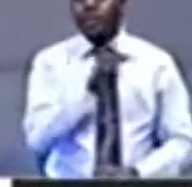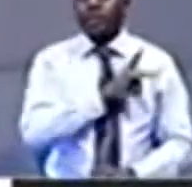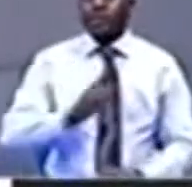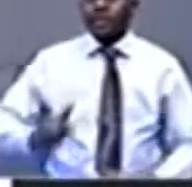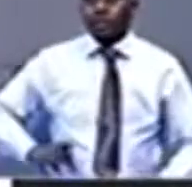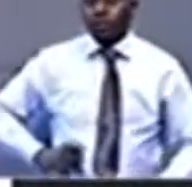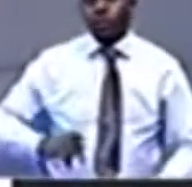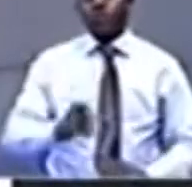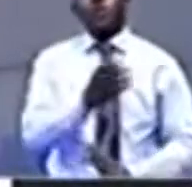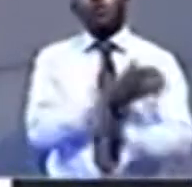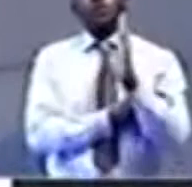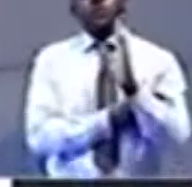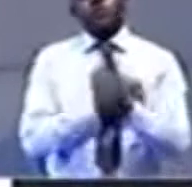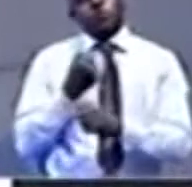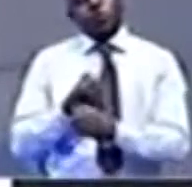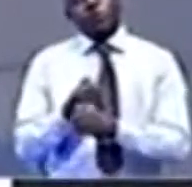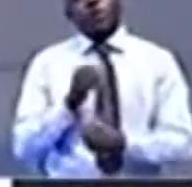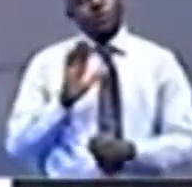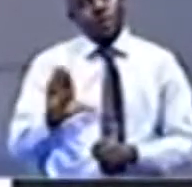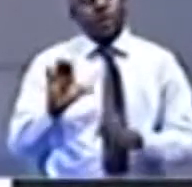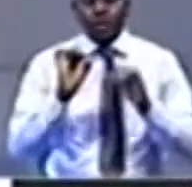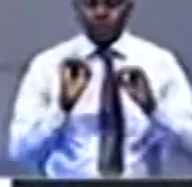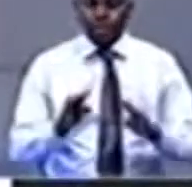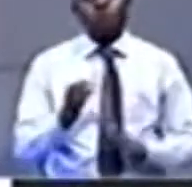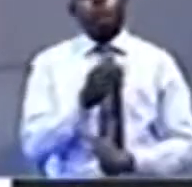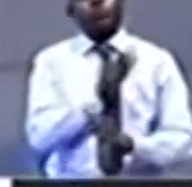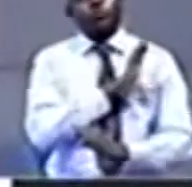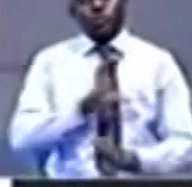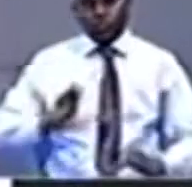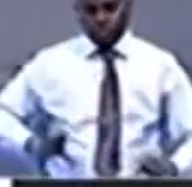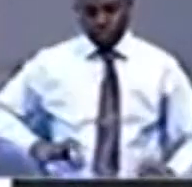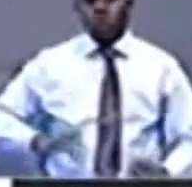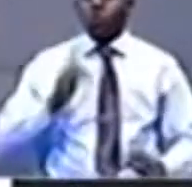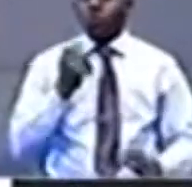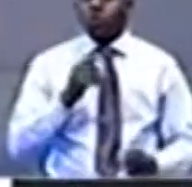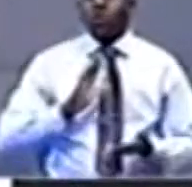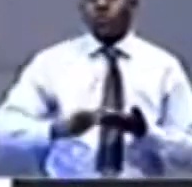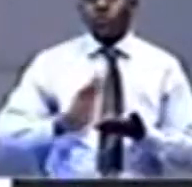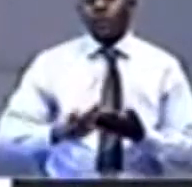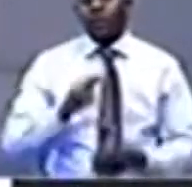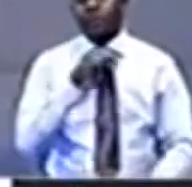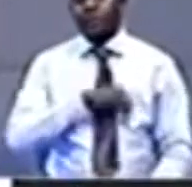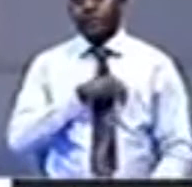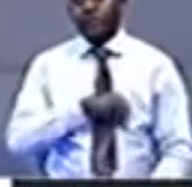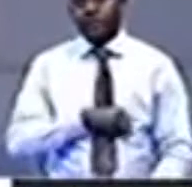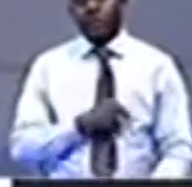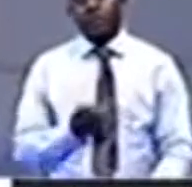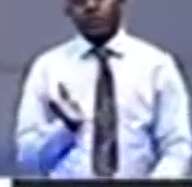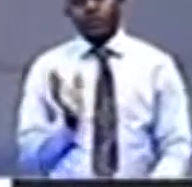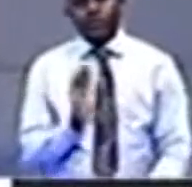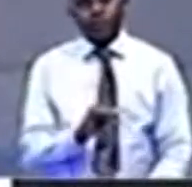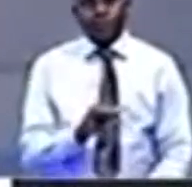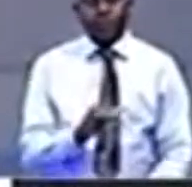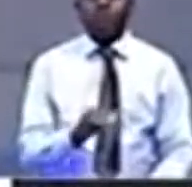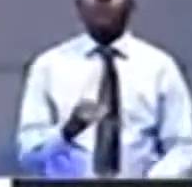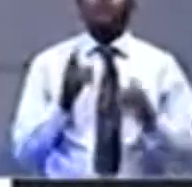they're operating is not theirs. It belongs to Christ, who forgives sinners and who restores.